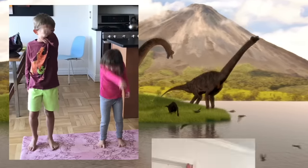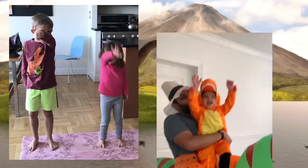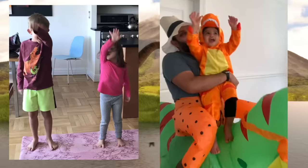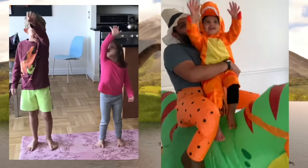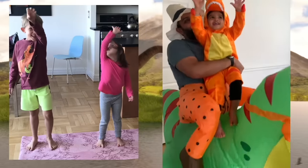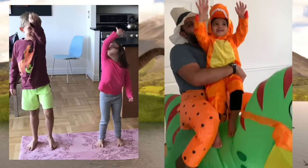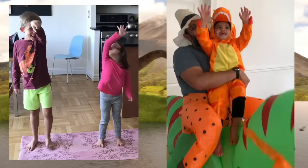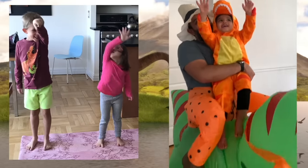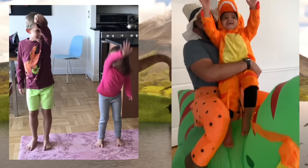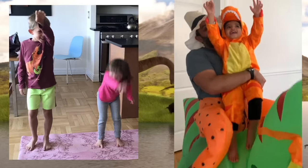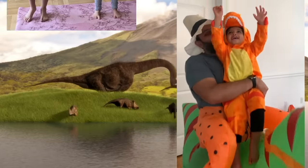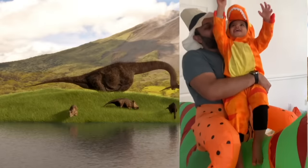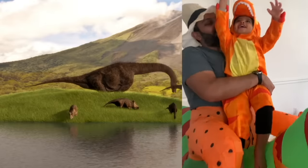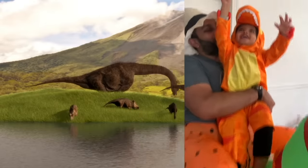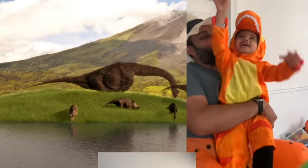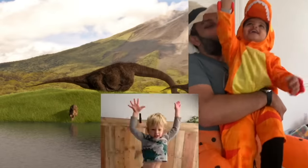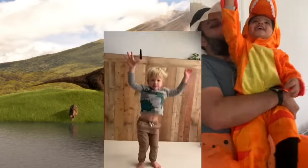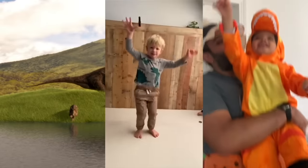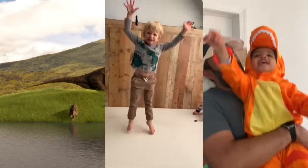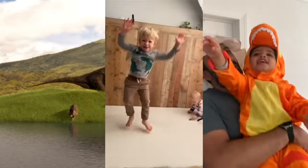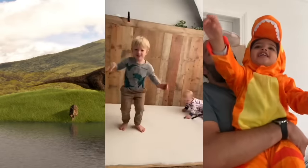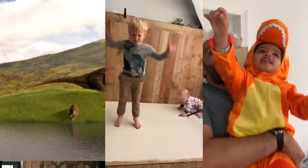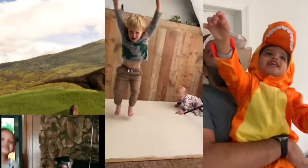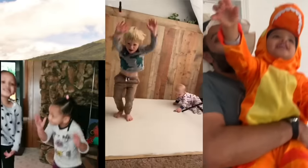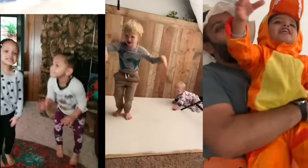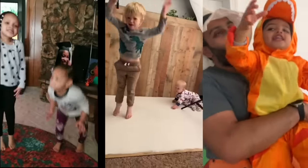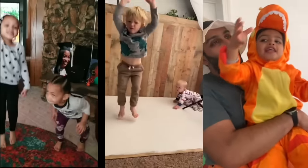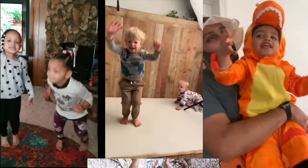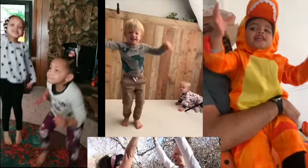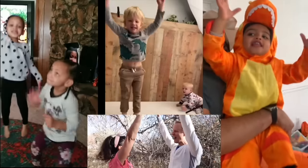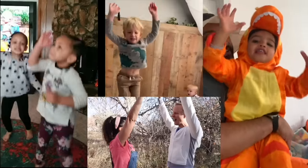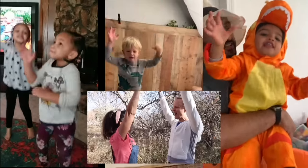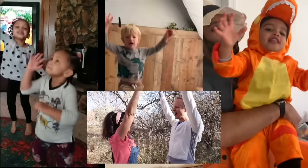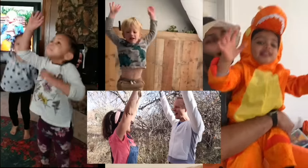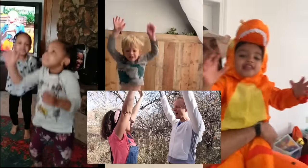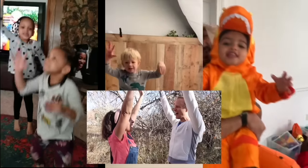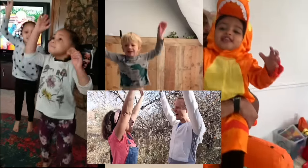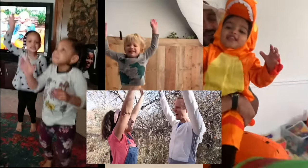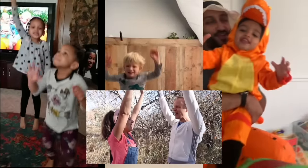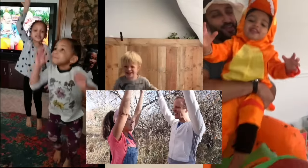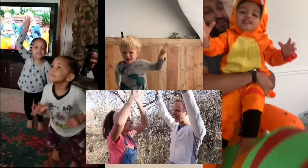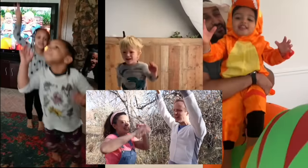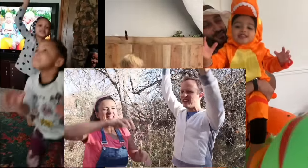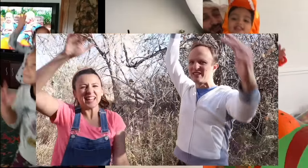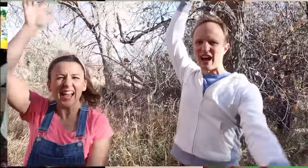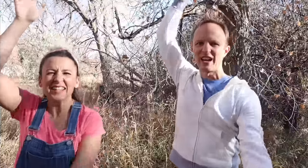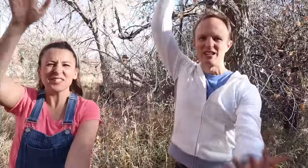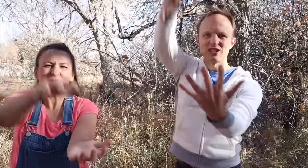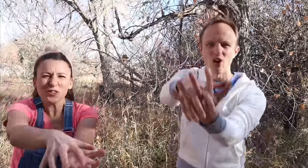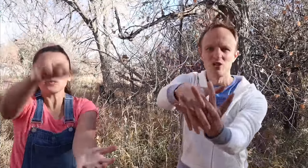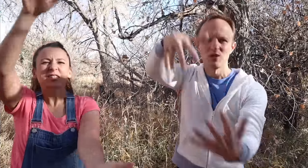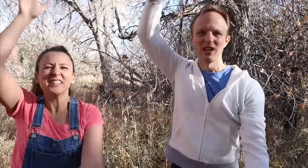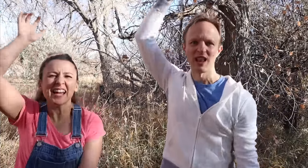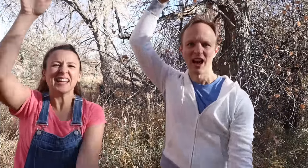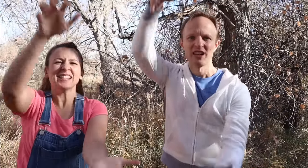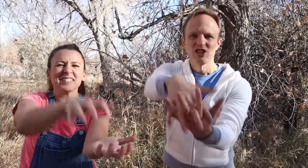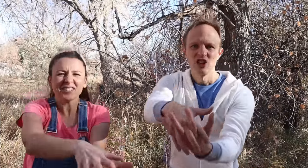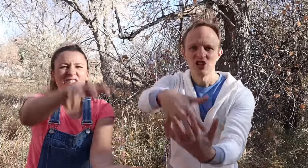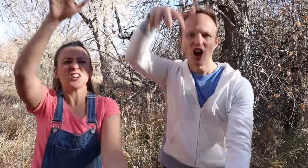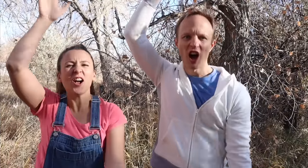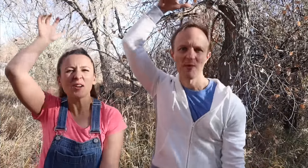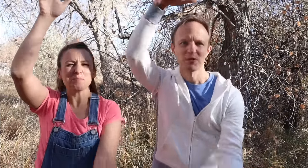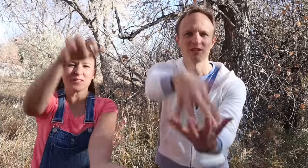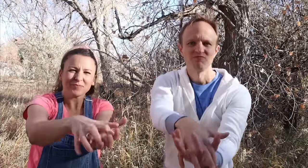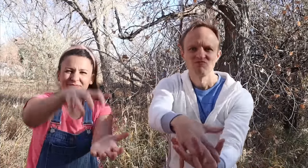up high. Way up high, high, high. Dinosaurs would like